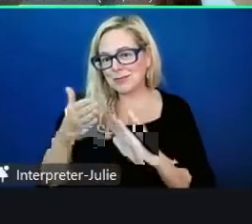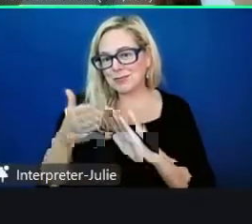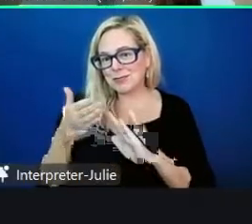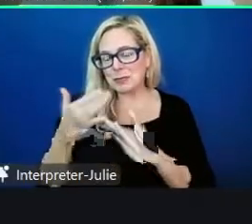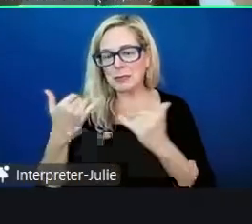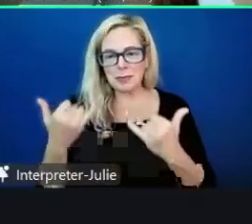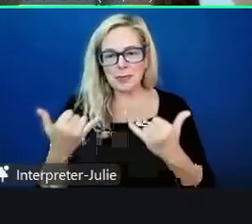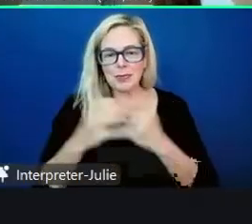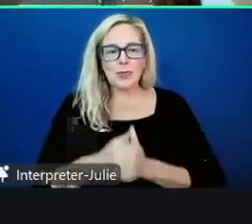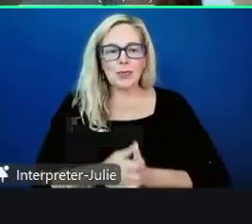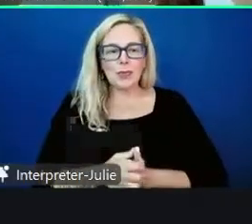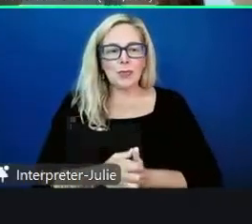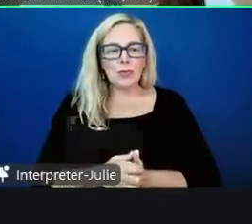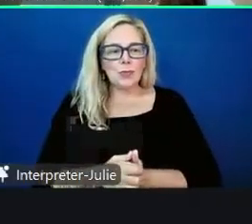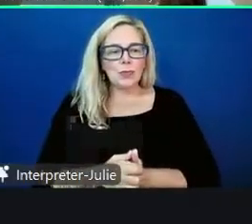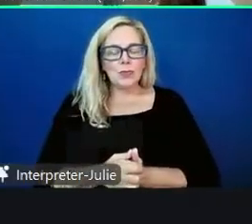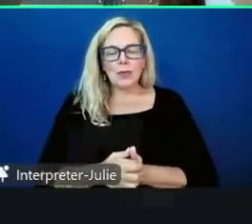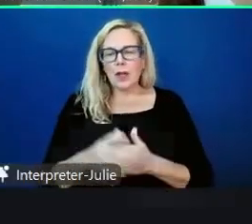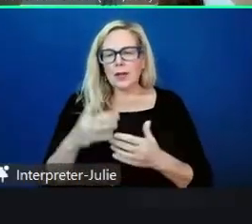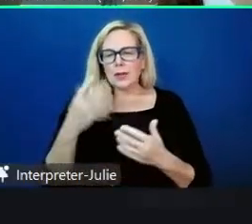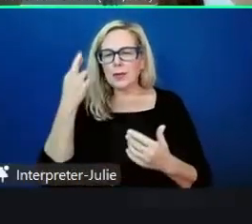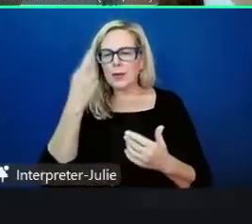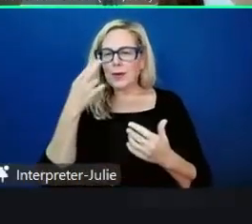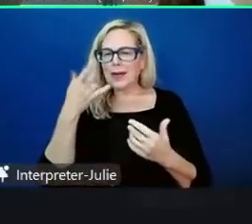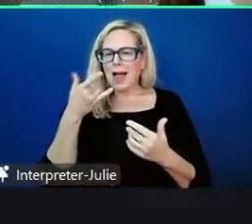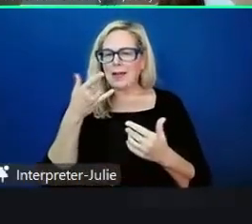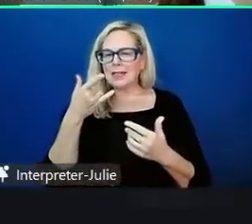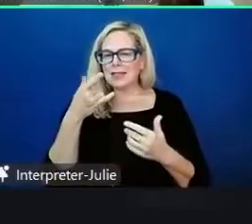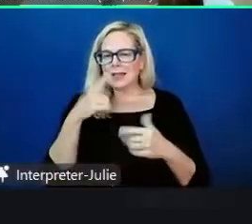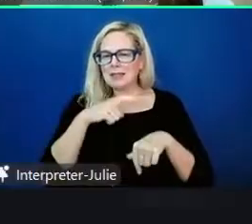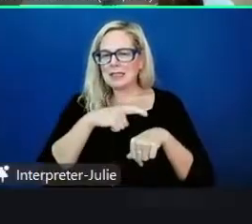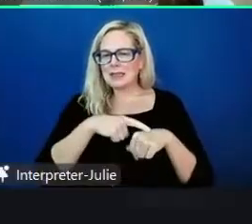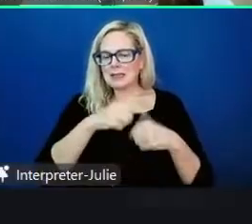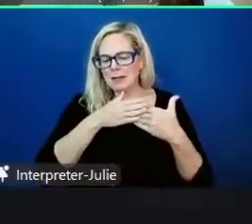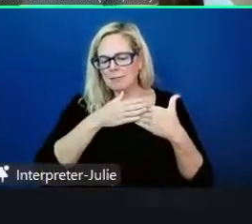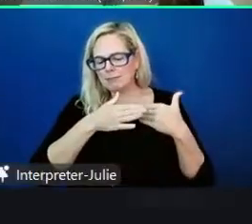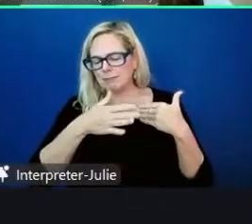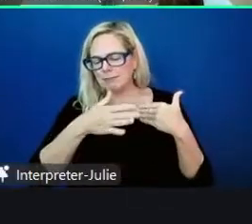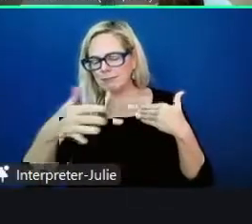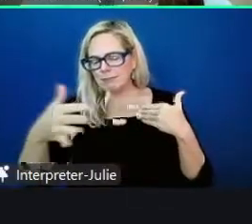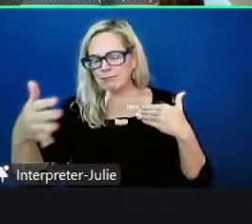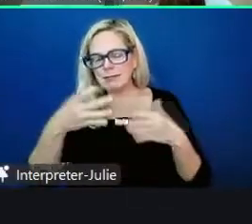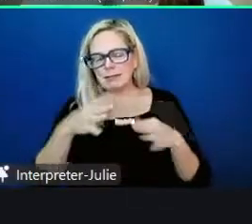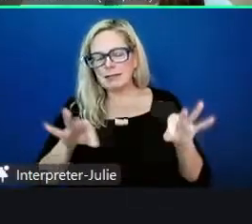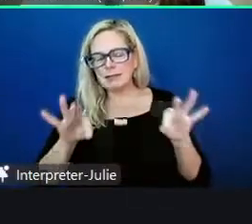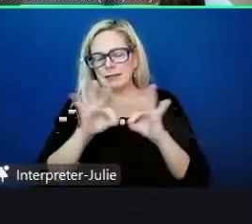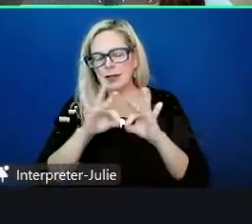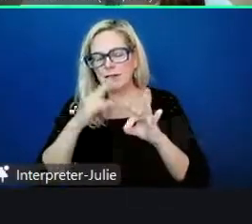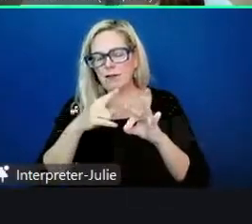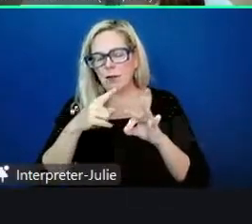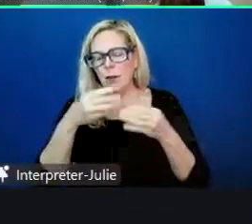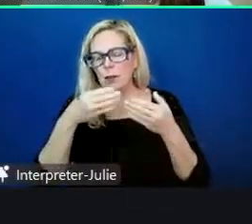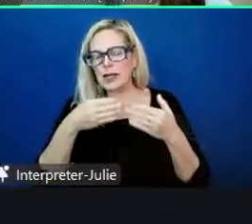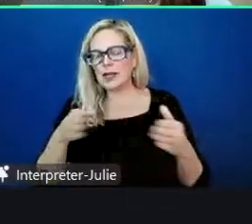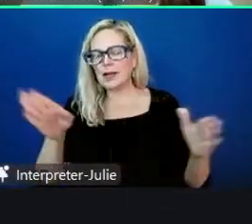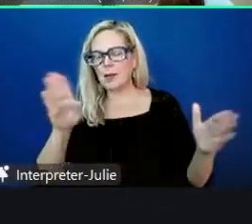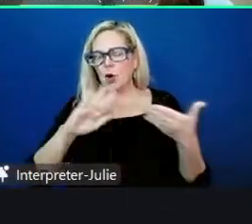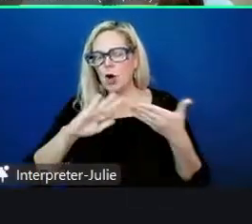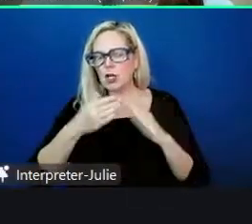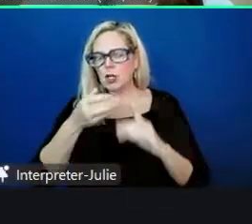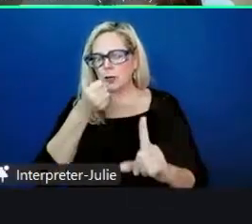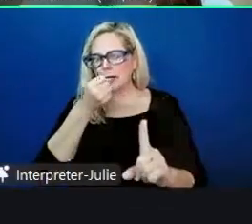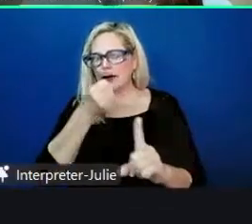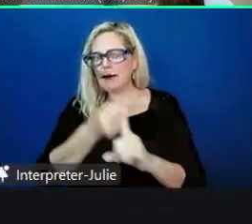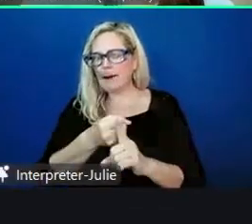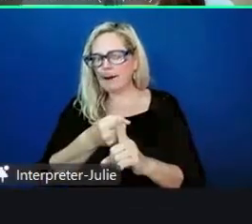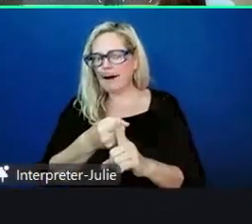We've really found also that this longitudinal programming piece was actually essential for the broader community impacts and a sense of increased inclusion.